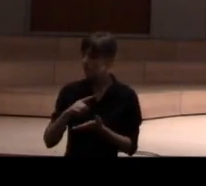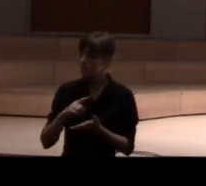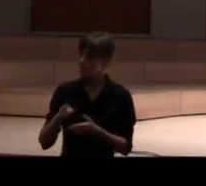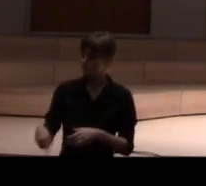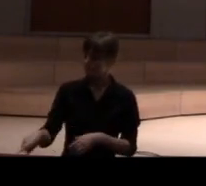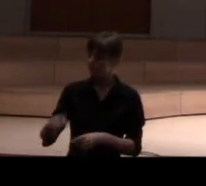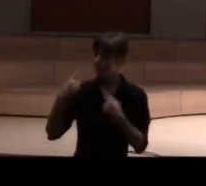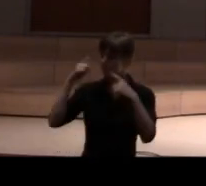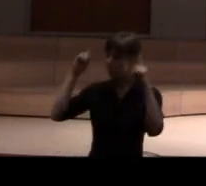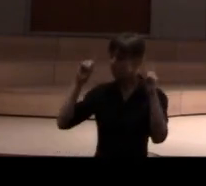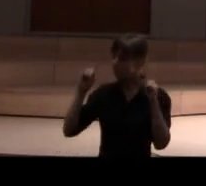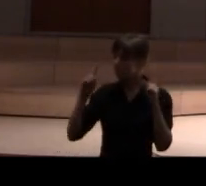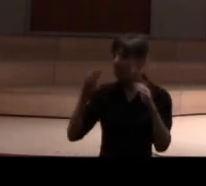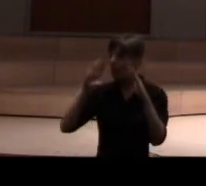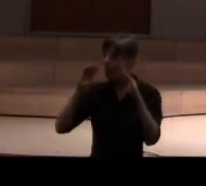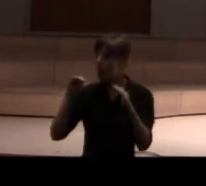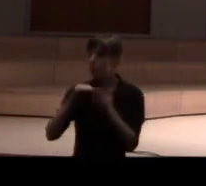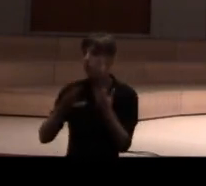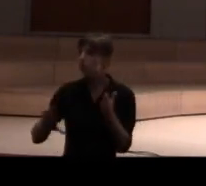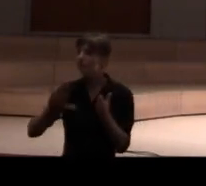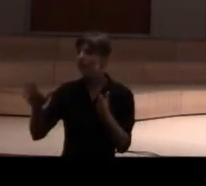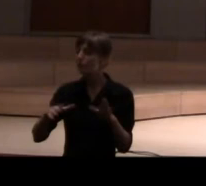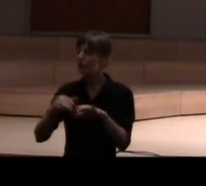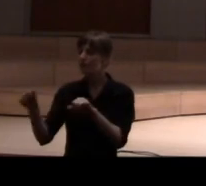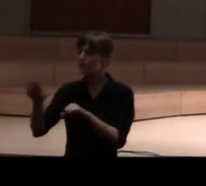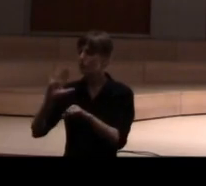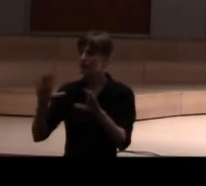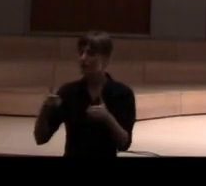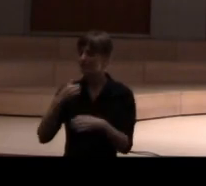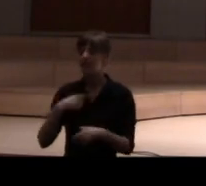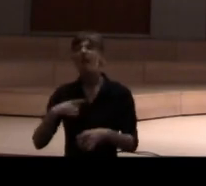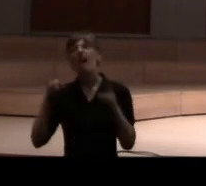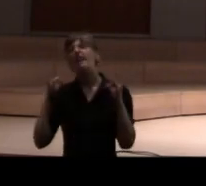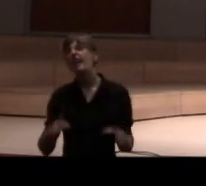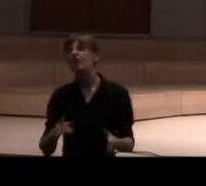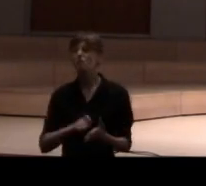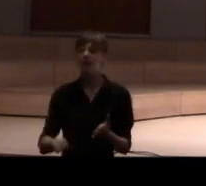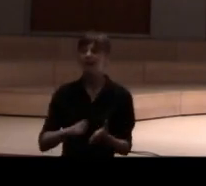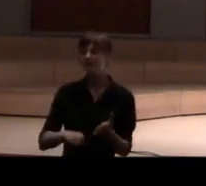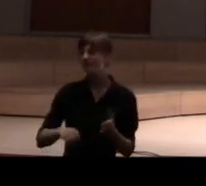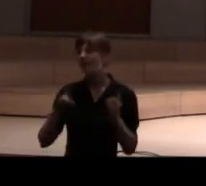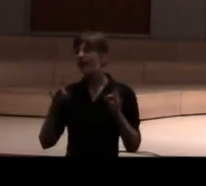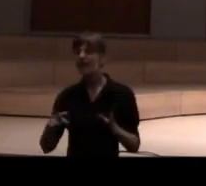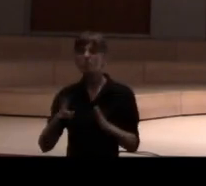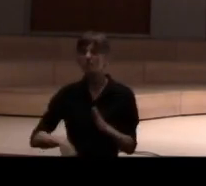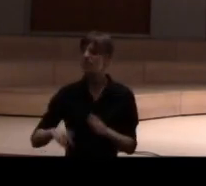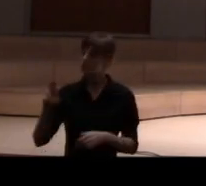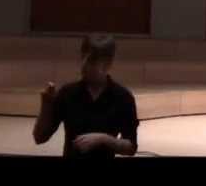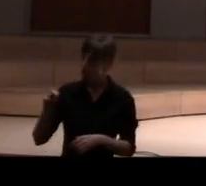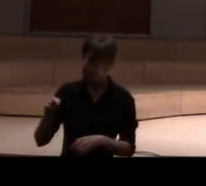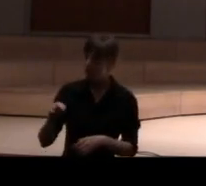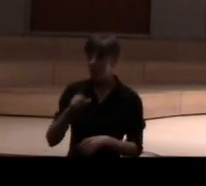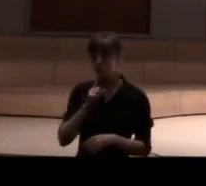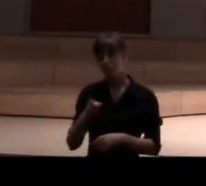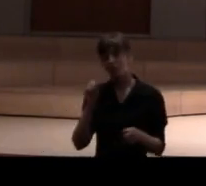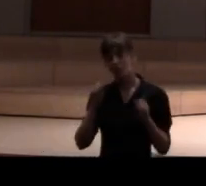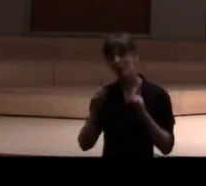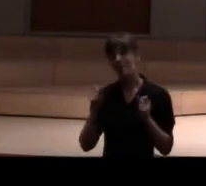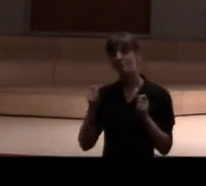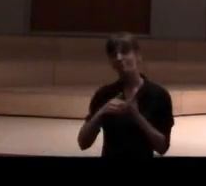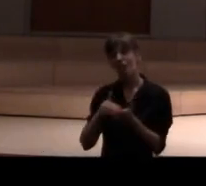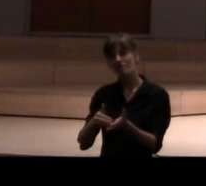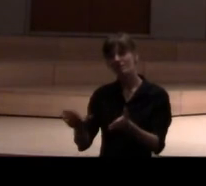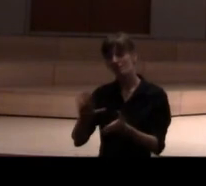never walk out saying, I hate writing or I hate reading. I'm sure that you have already ensured that in many of your classes. So I would